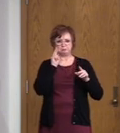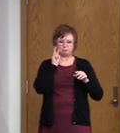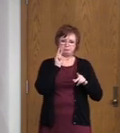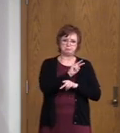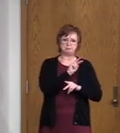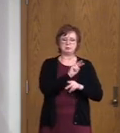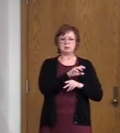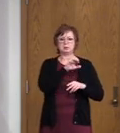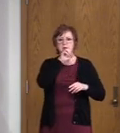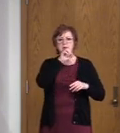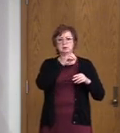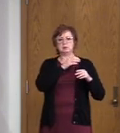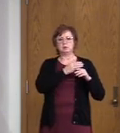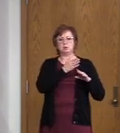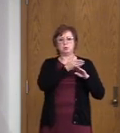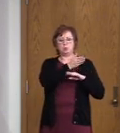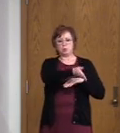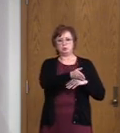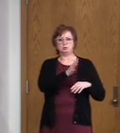vaccination.